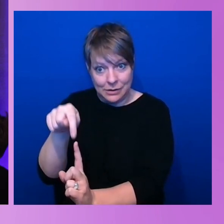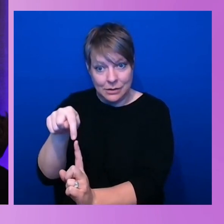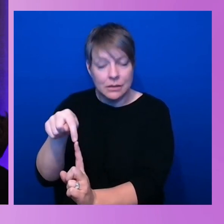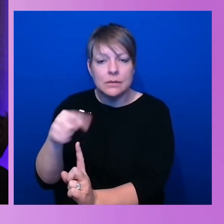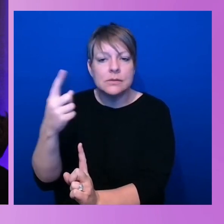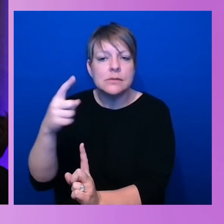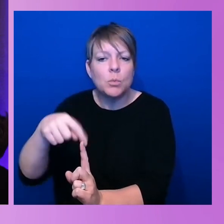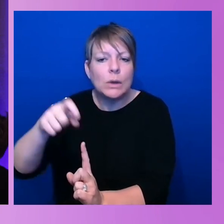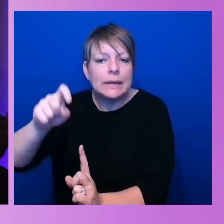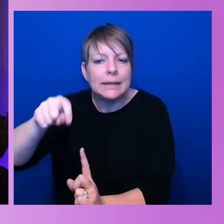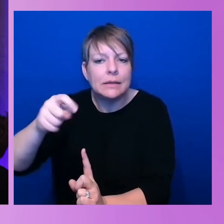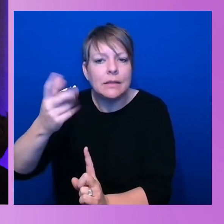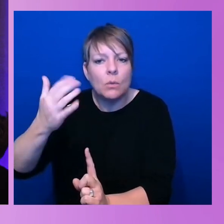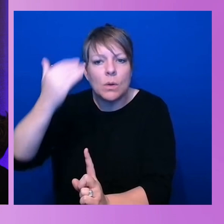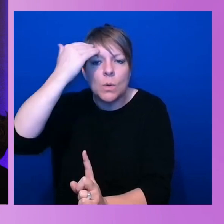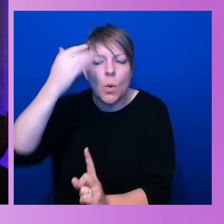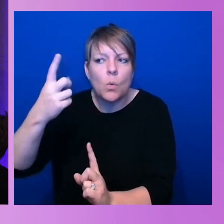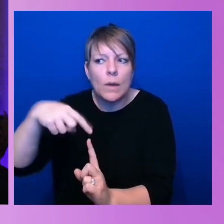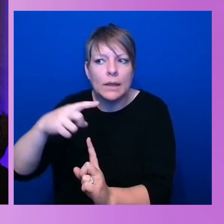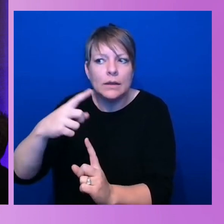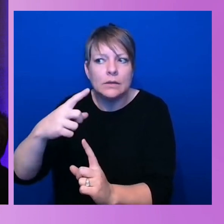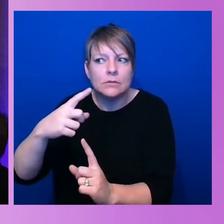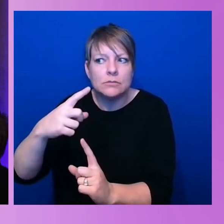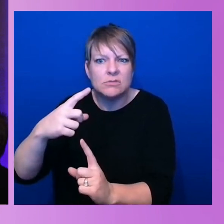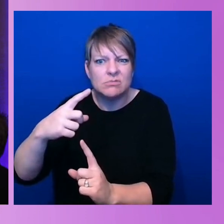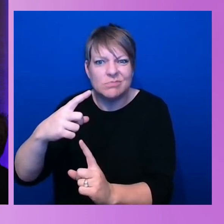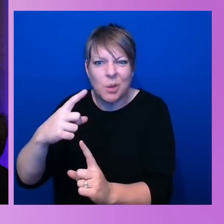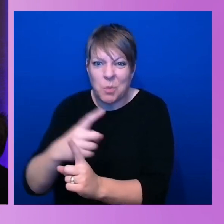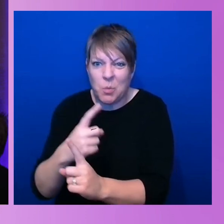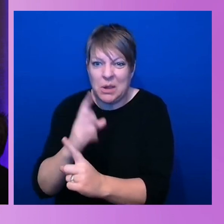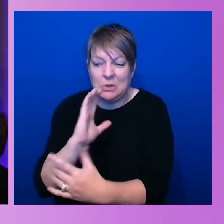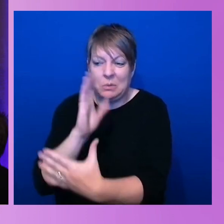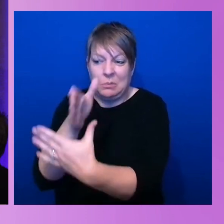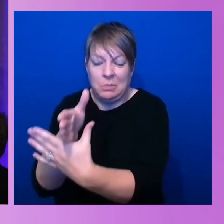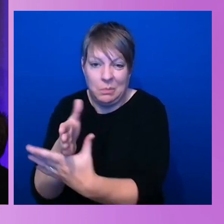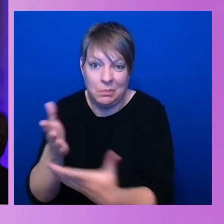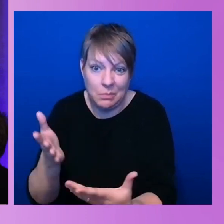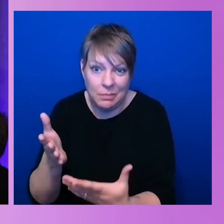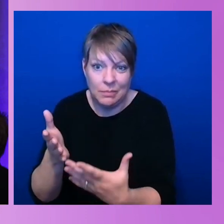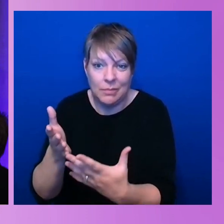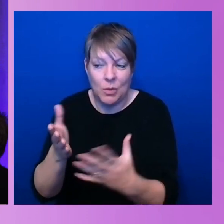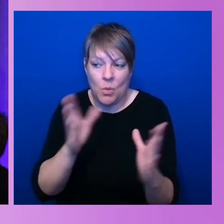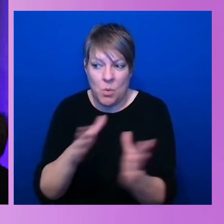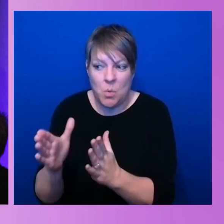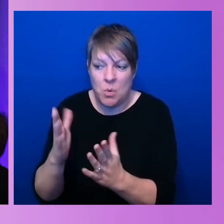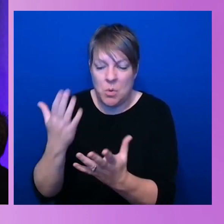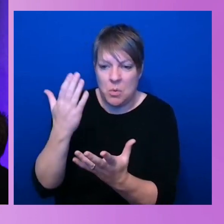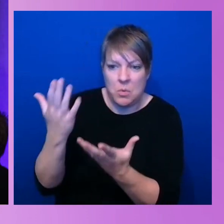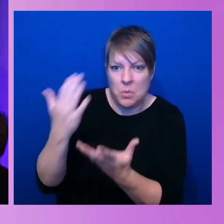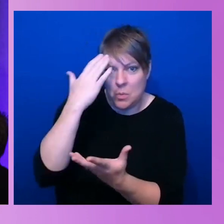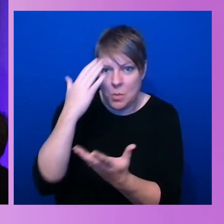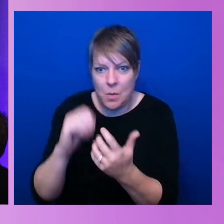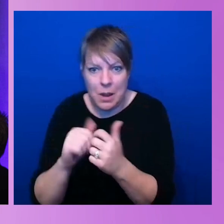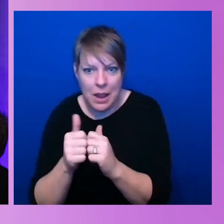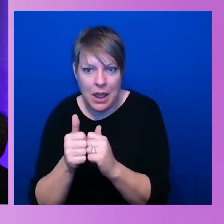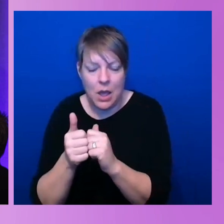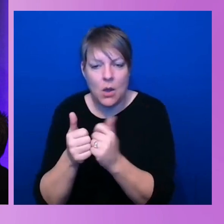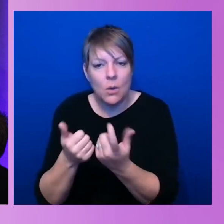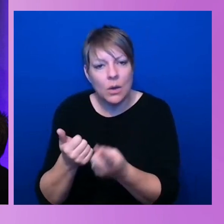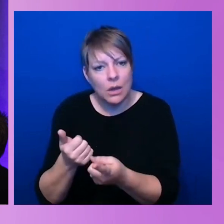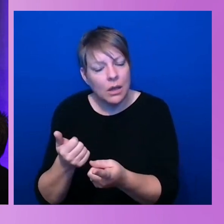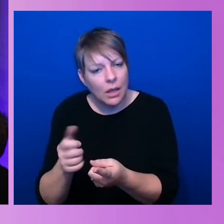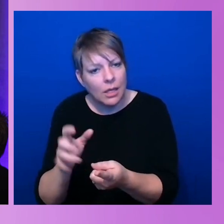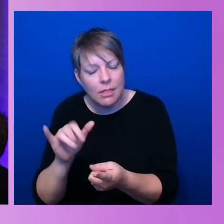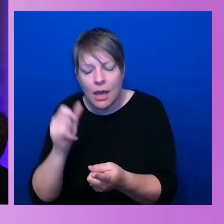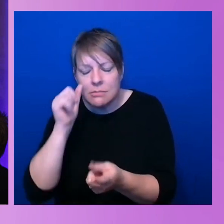know when was socially appropriate to interrupt a conversation and put some order and rhyme and reason behind it. That actually is amazing for me as a